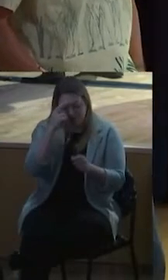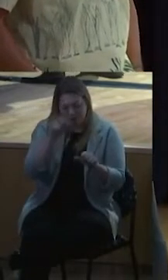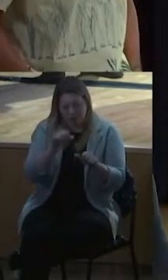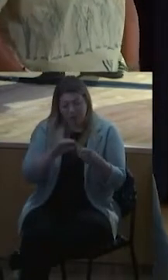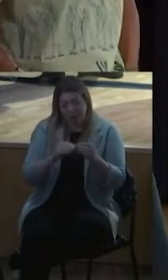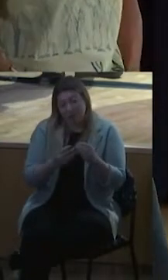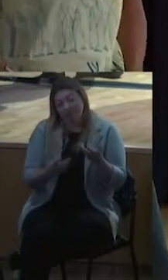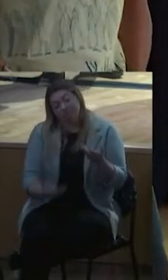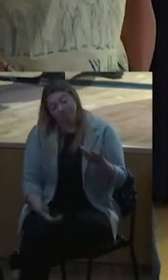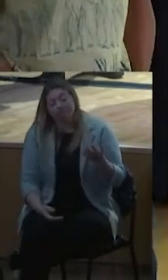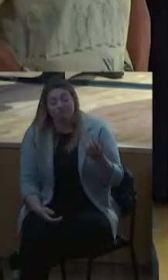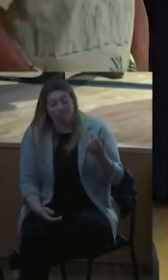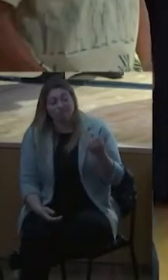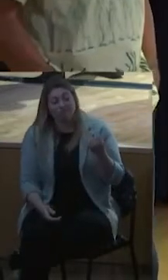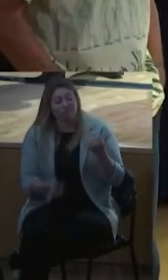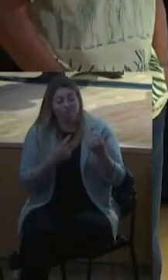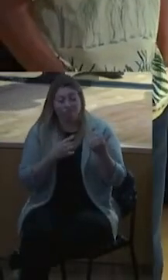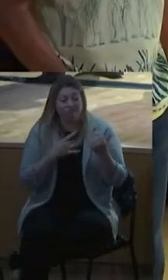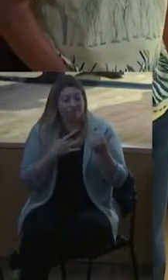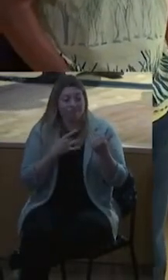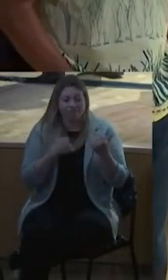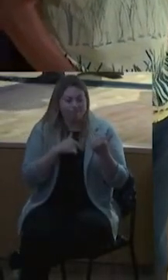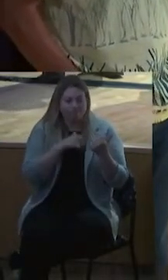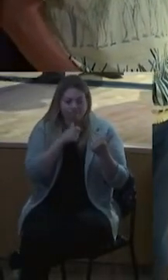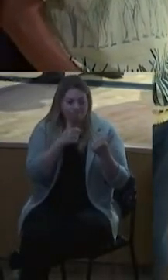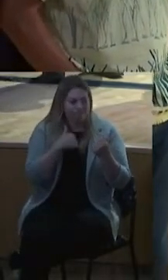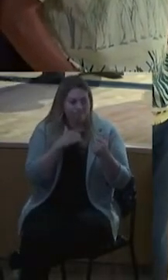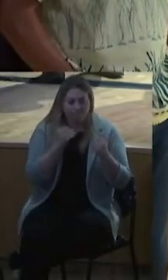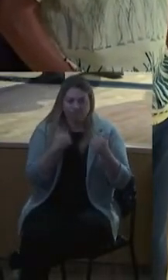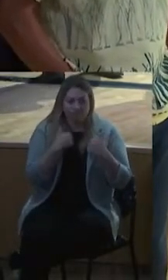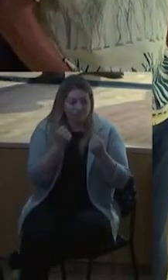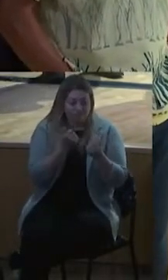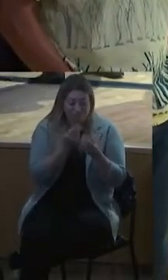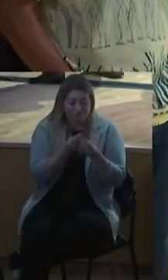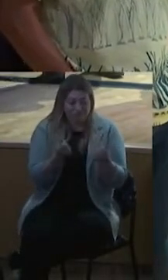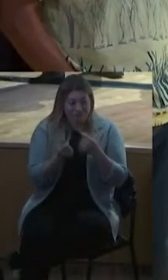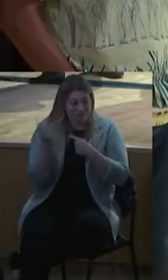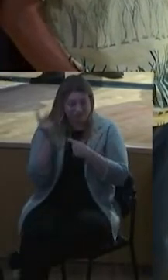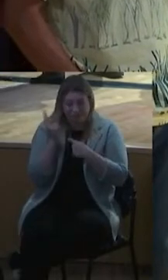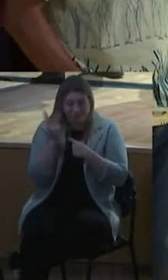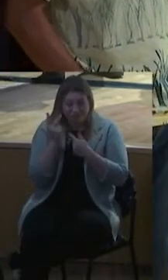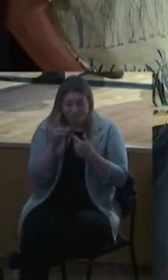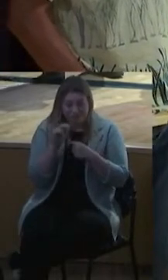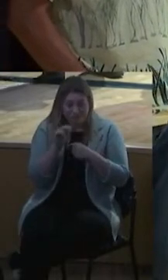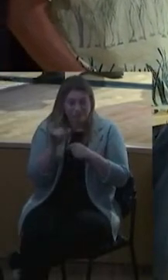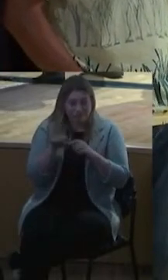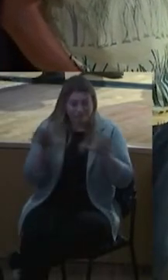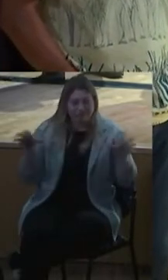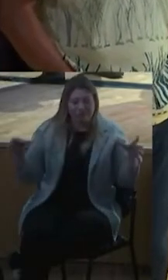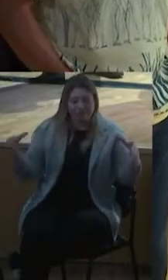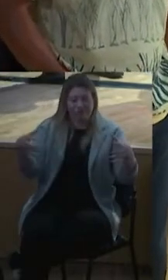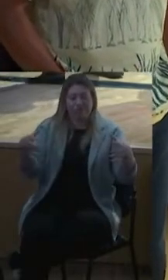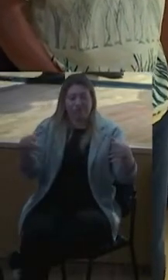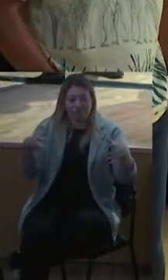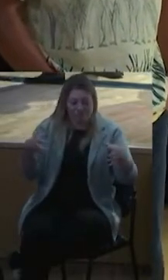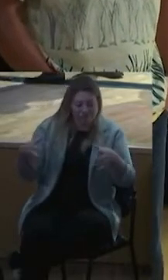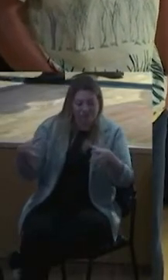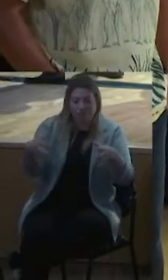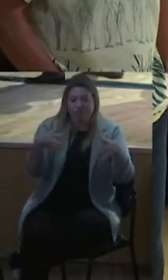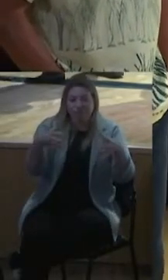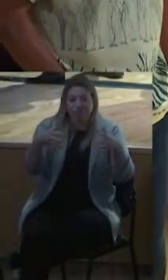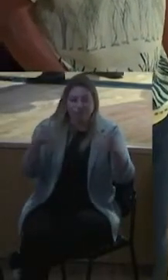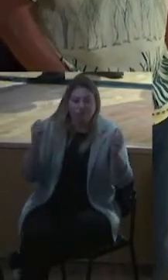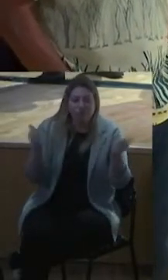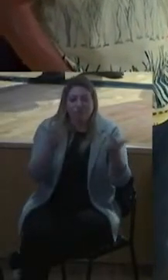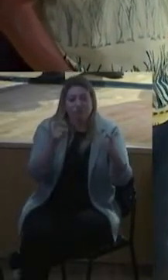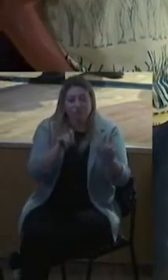that's something that I feel like we don't necessarily have all the solutions with between the two of us. It's a collective movement that we all need